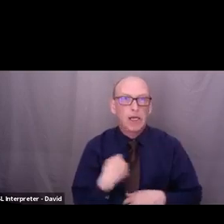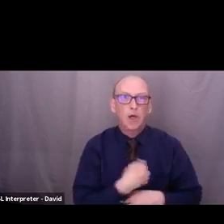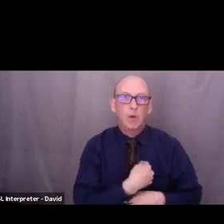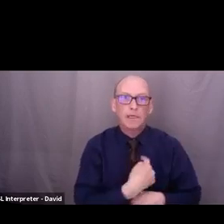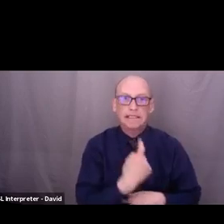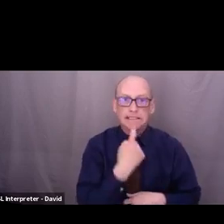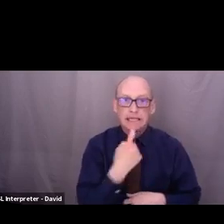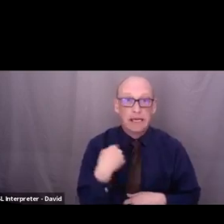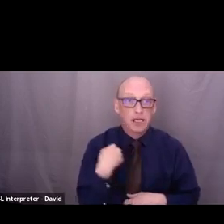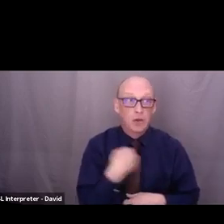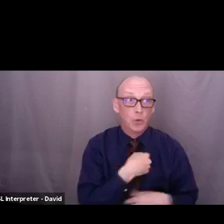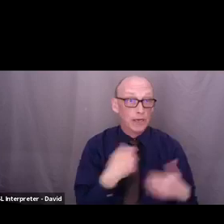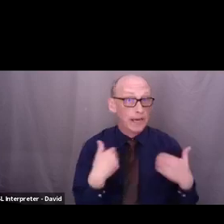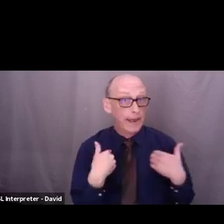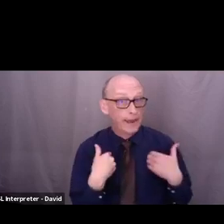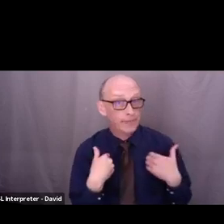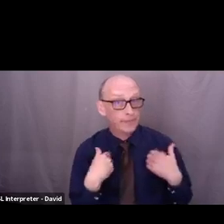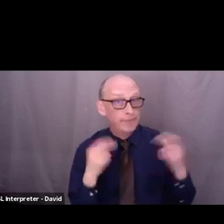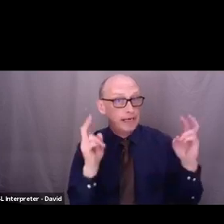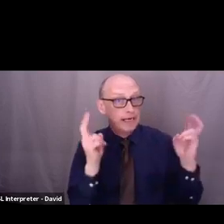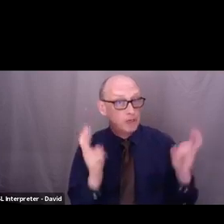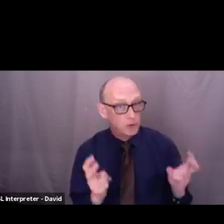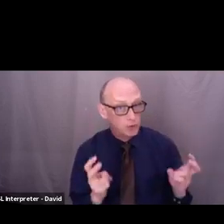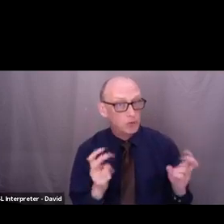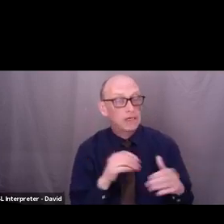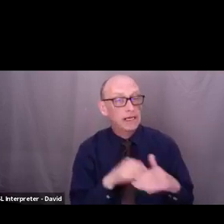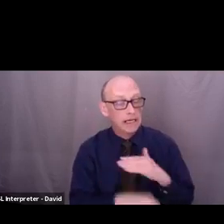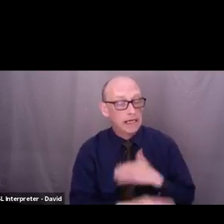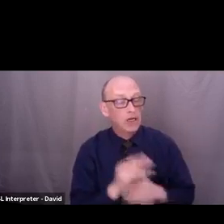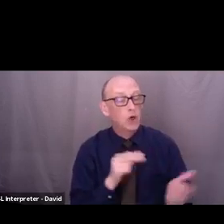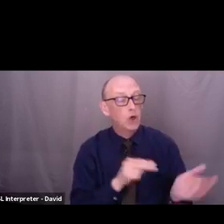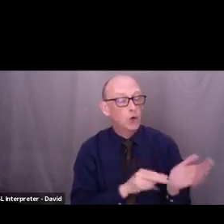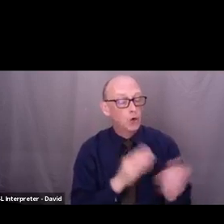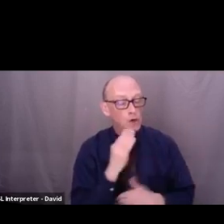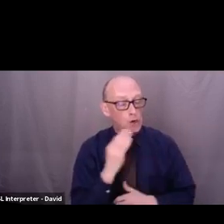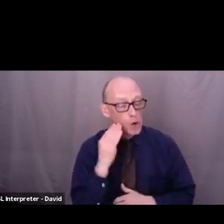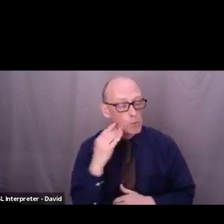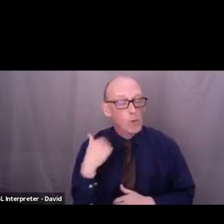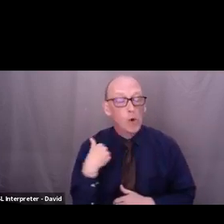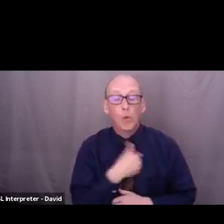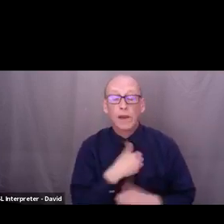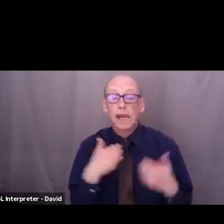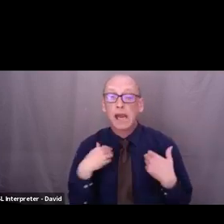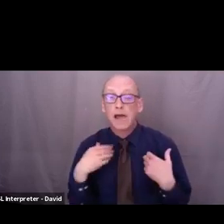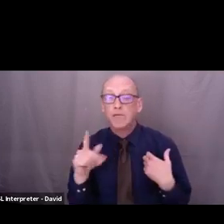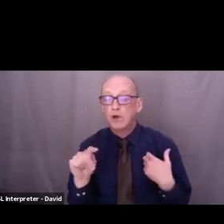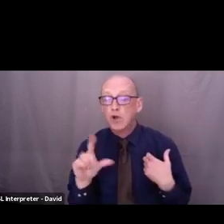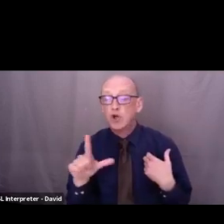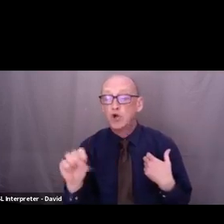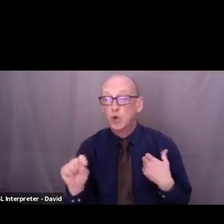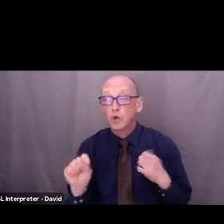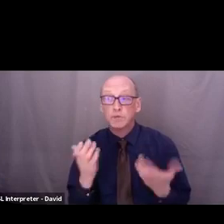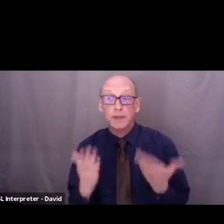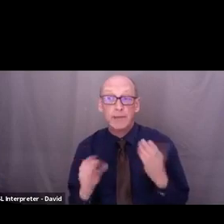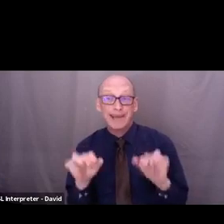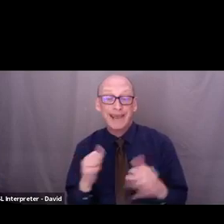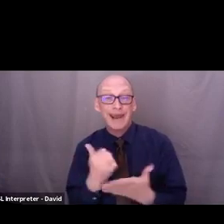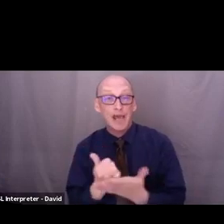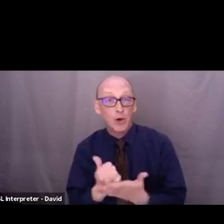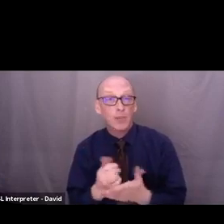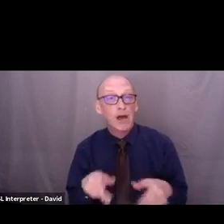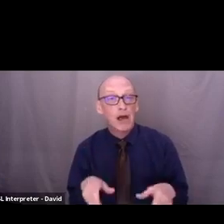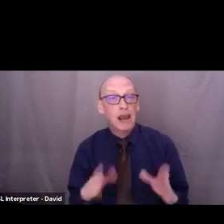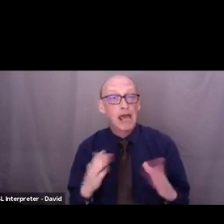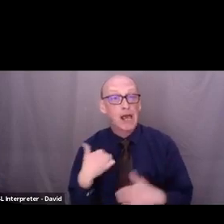We have these issues in your nursing homes. We have tools that could help you. Please, allow us to come in and